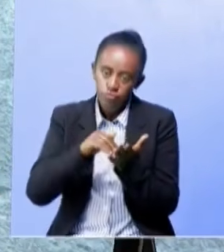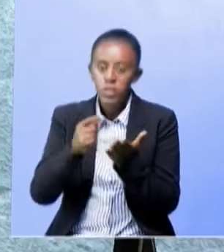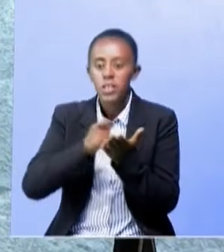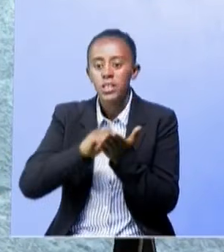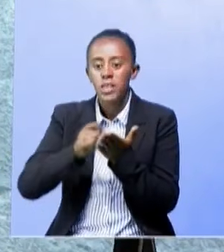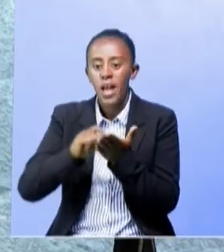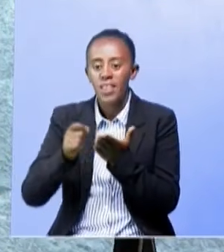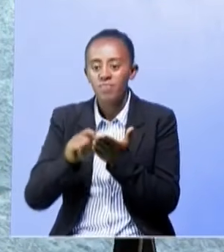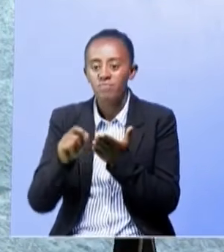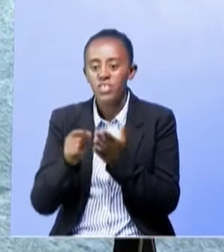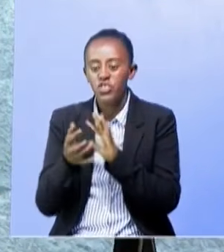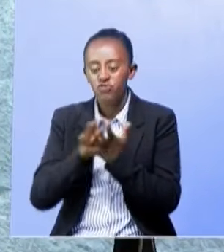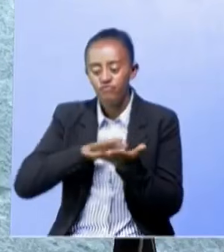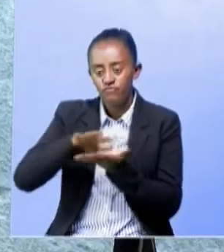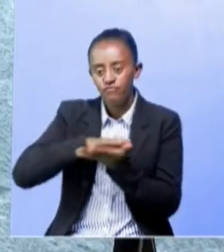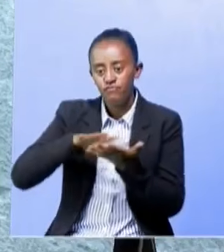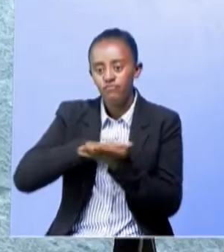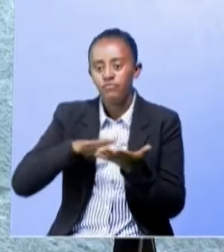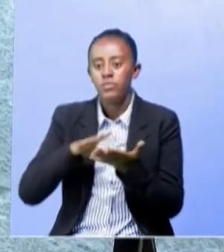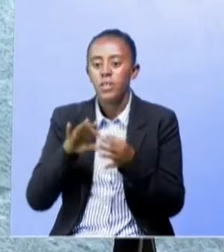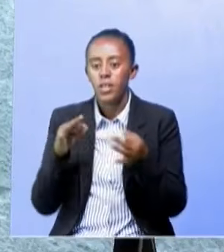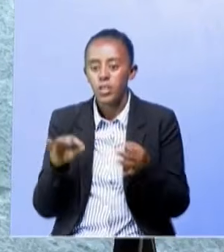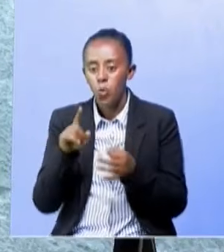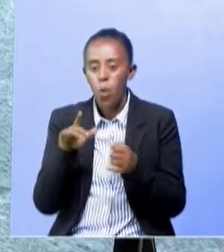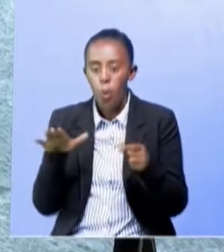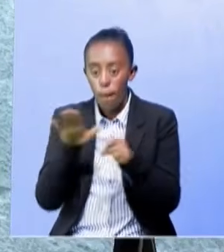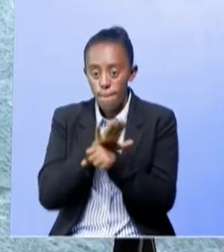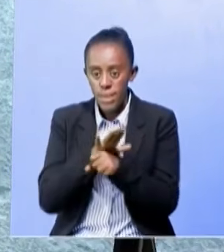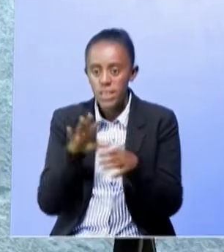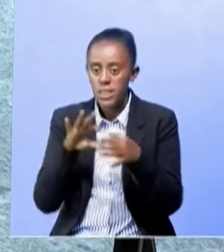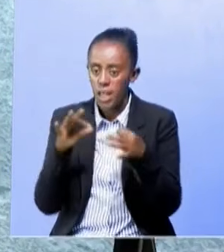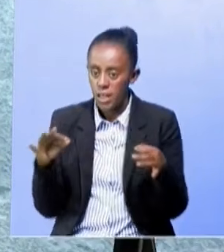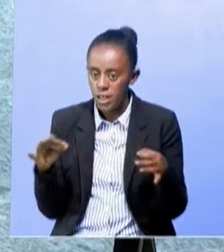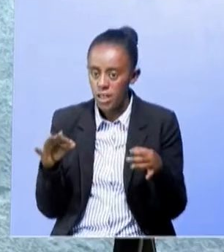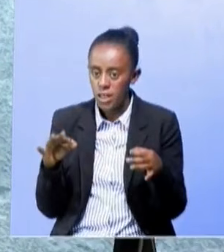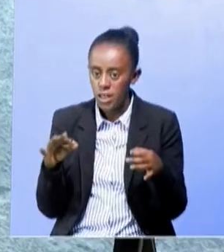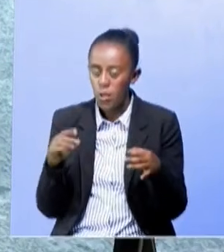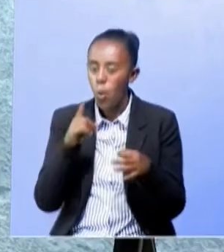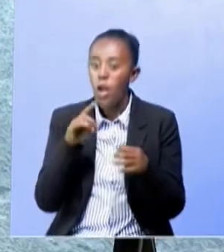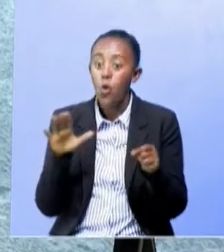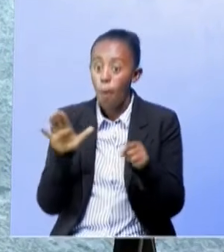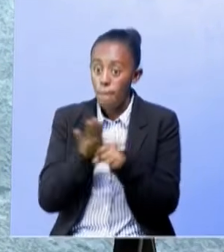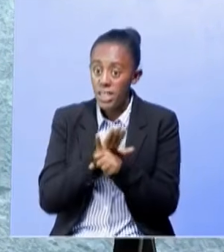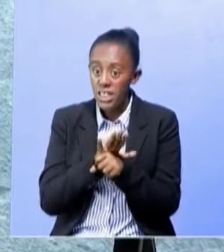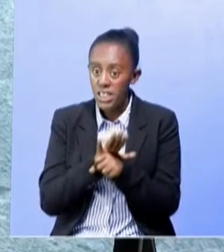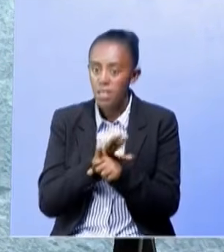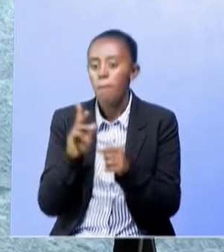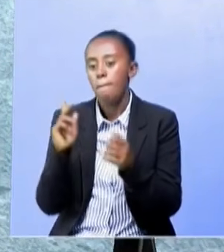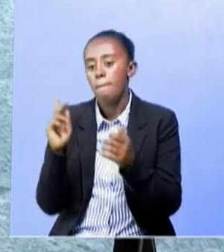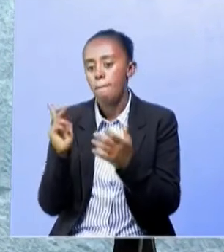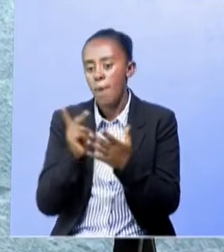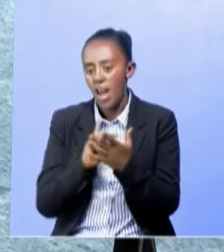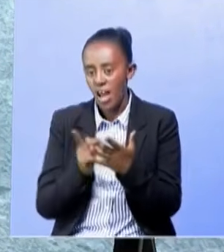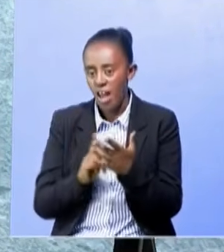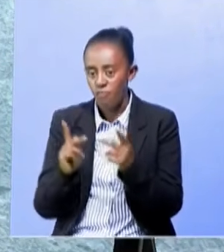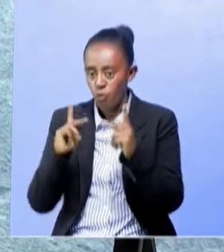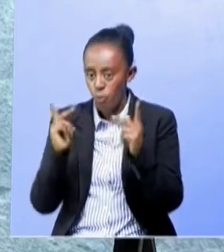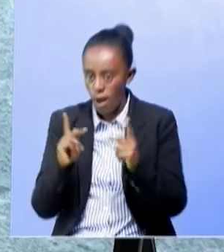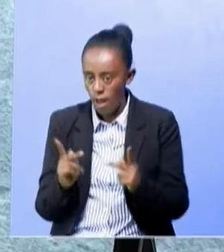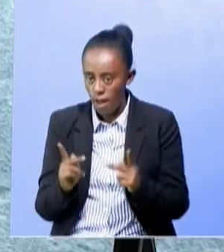jumbled sentence to make one complete sentence or maybe one complete paragraph. Is it clear?